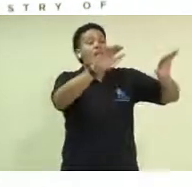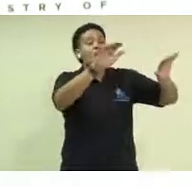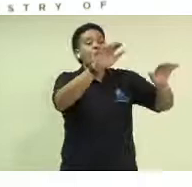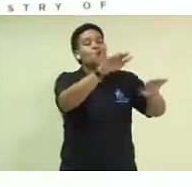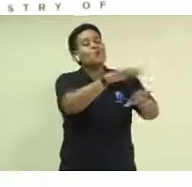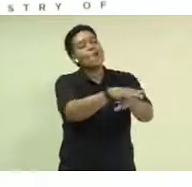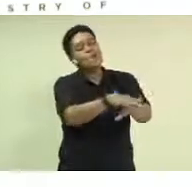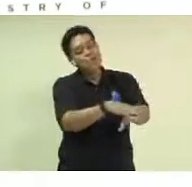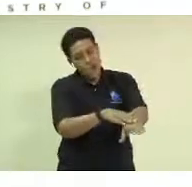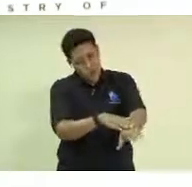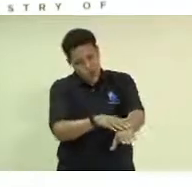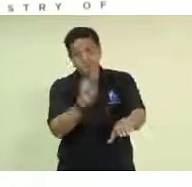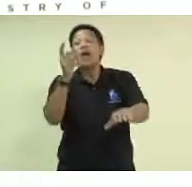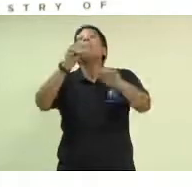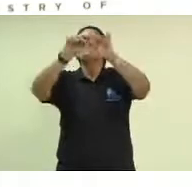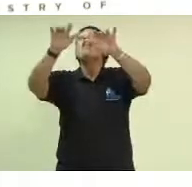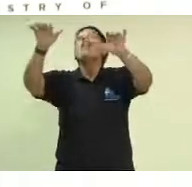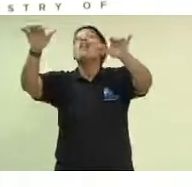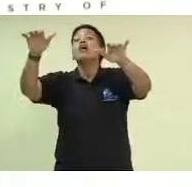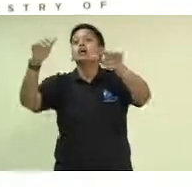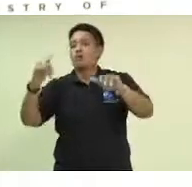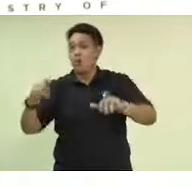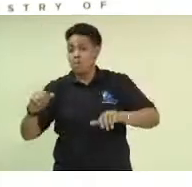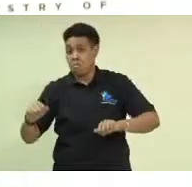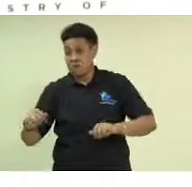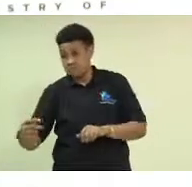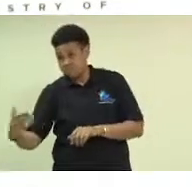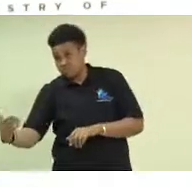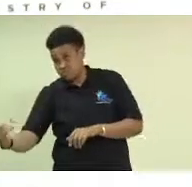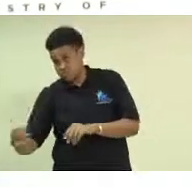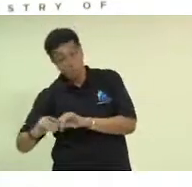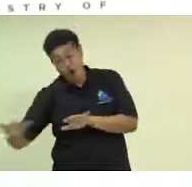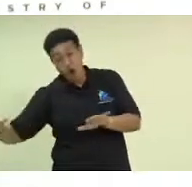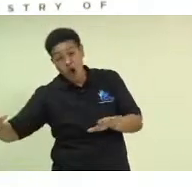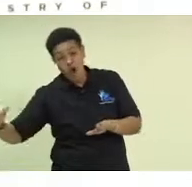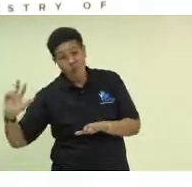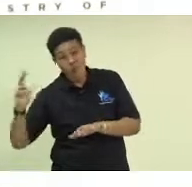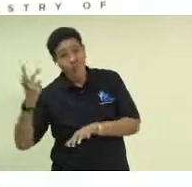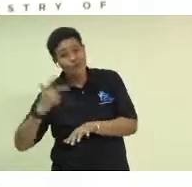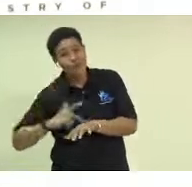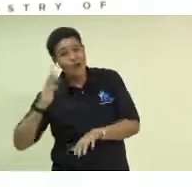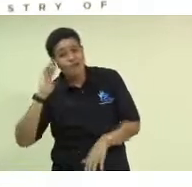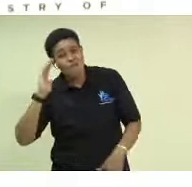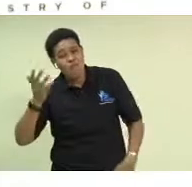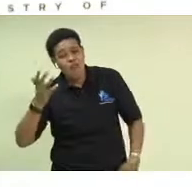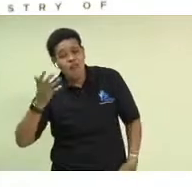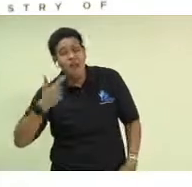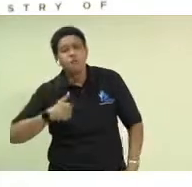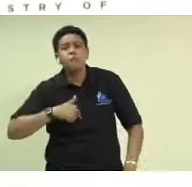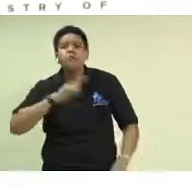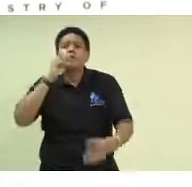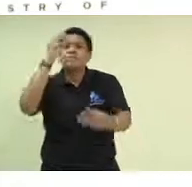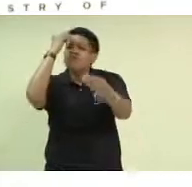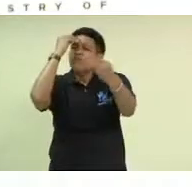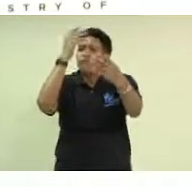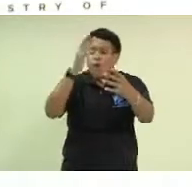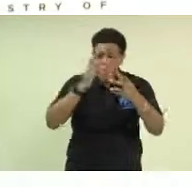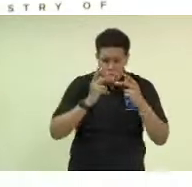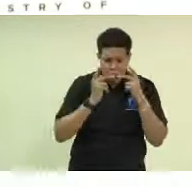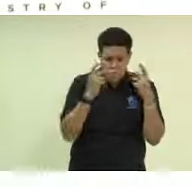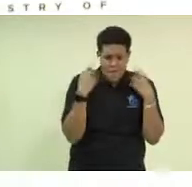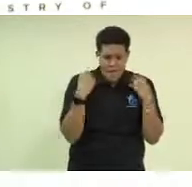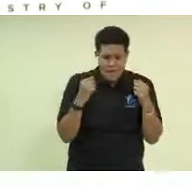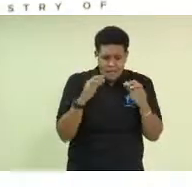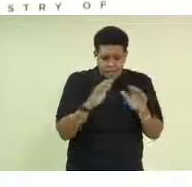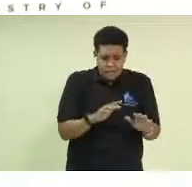have been 2-3 months ago. We did indicate that our role in public health as part of the